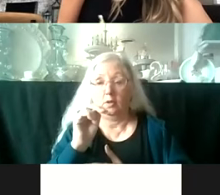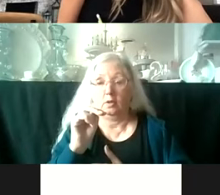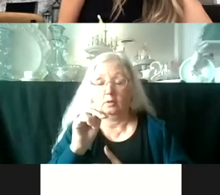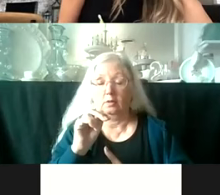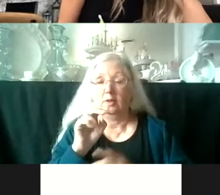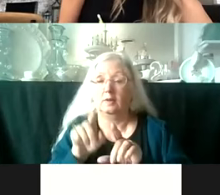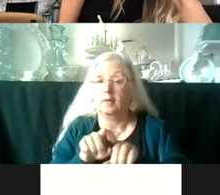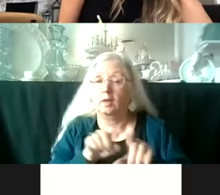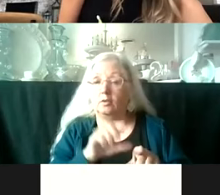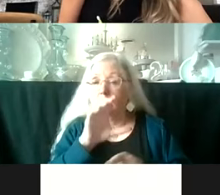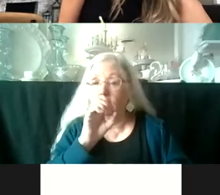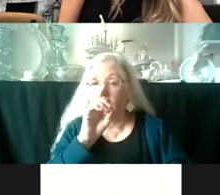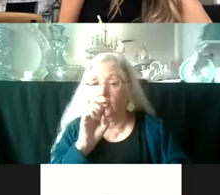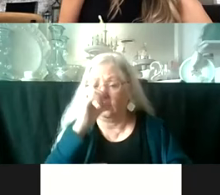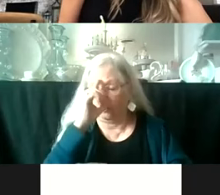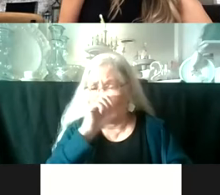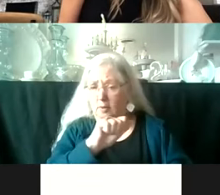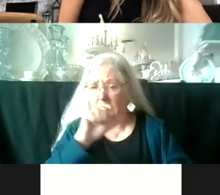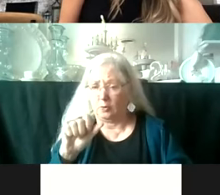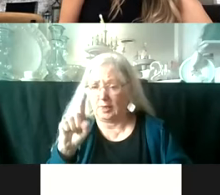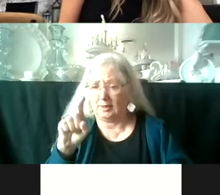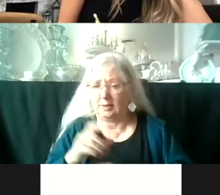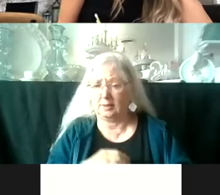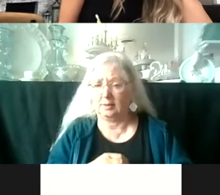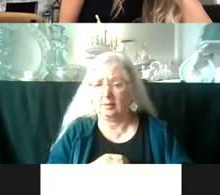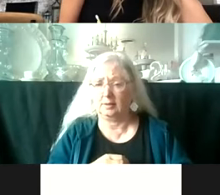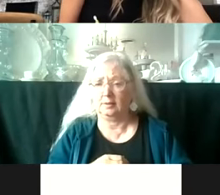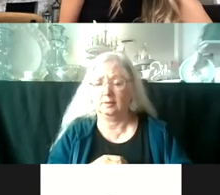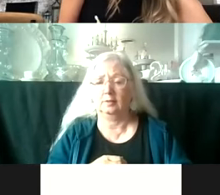also code for amino acids?